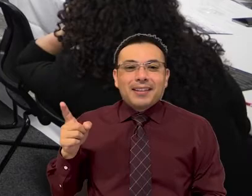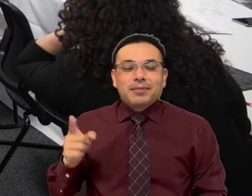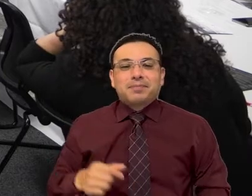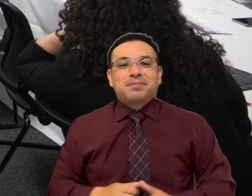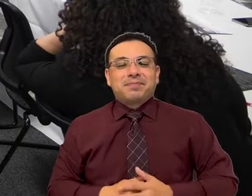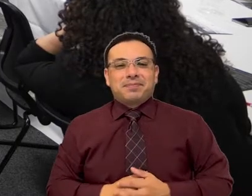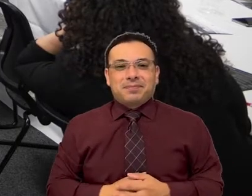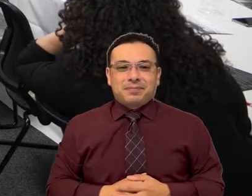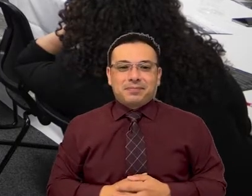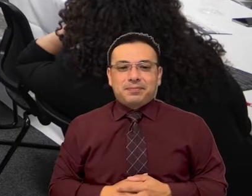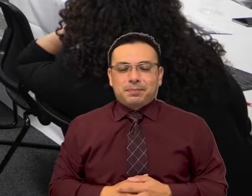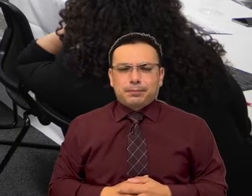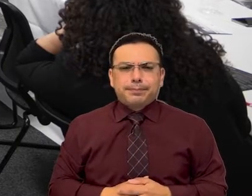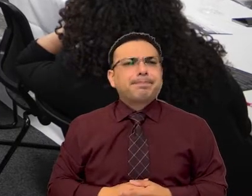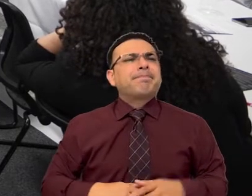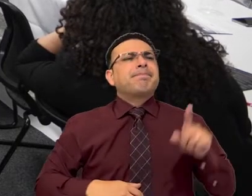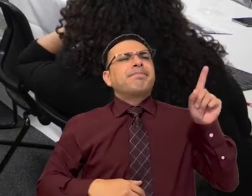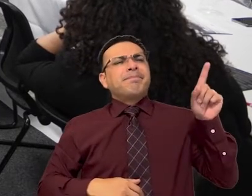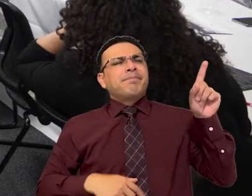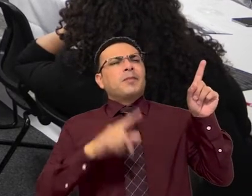a generic question? You may.